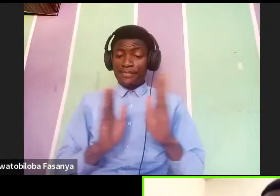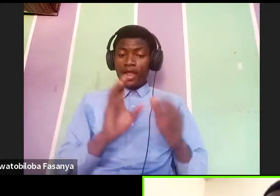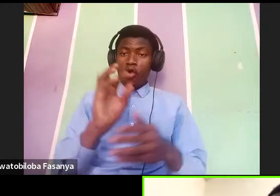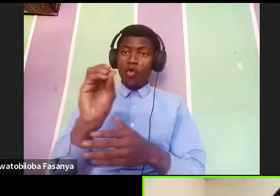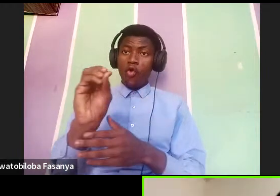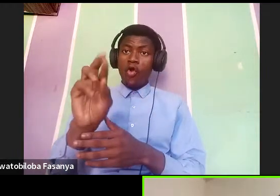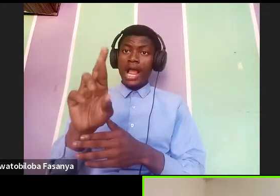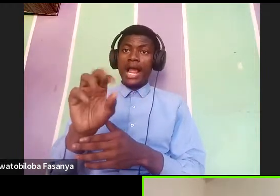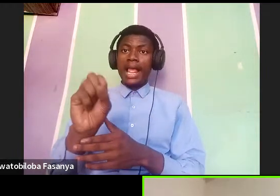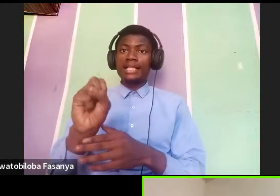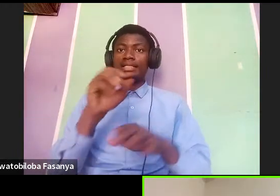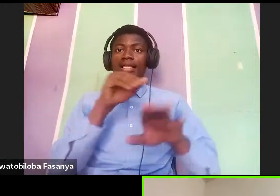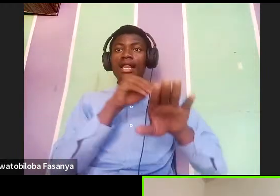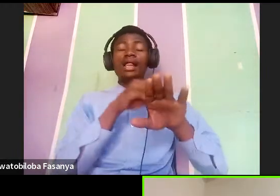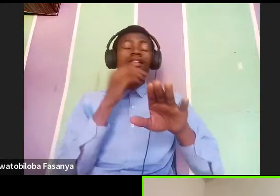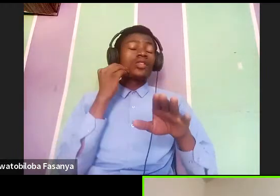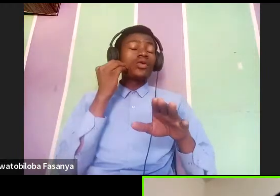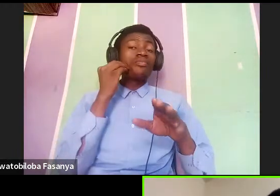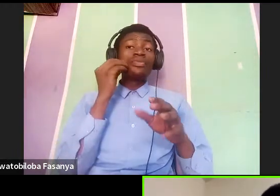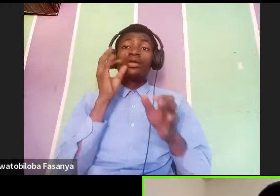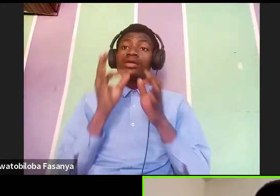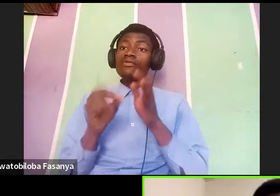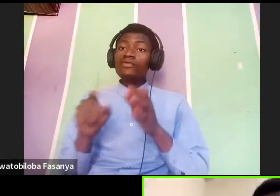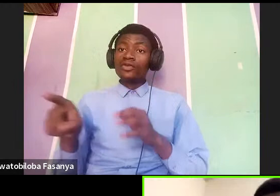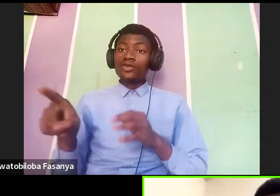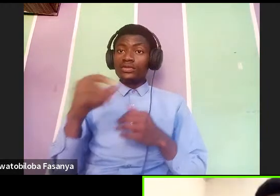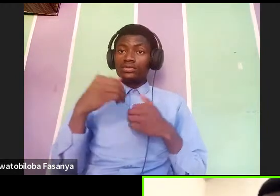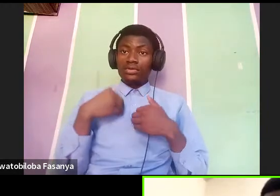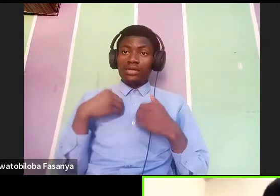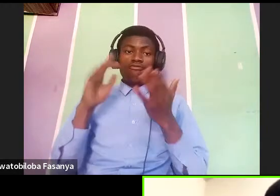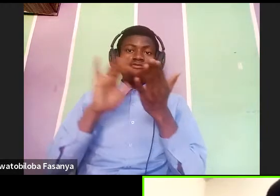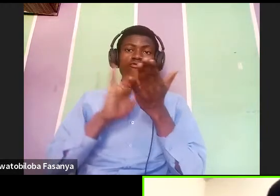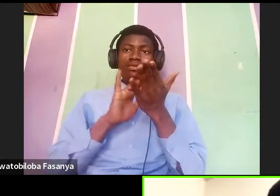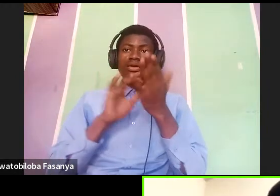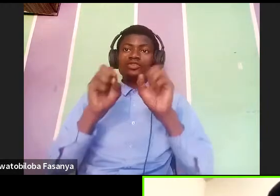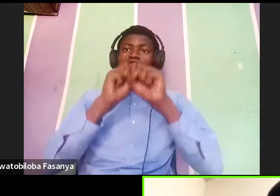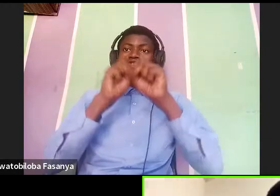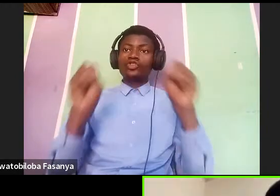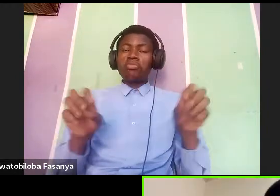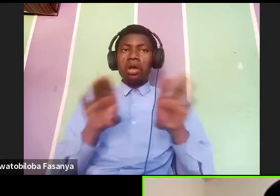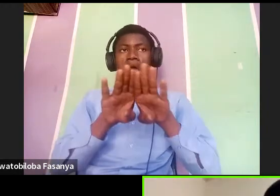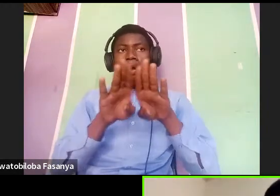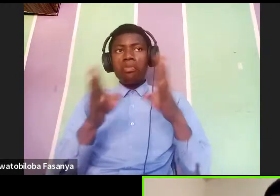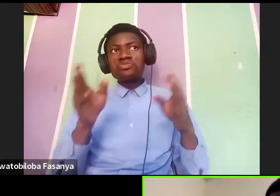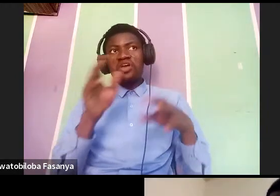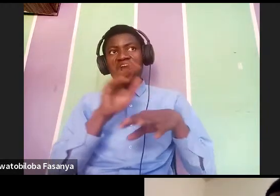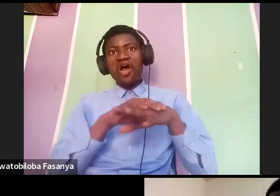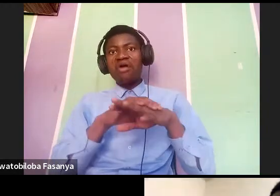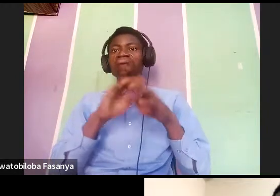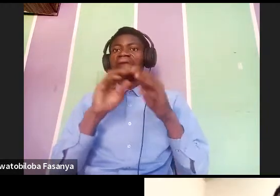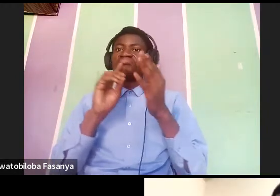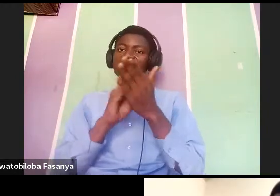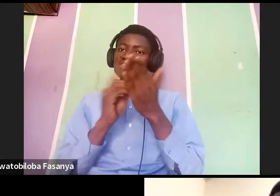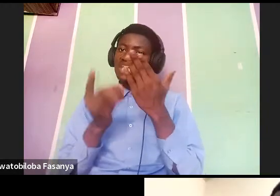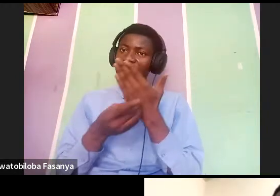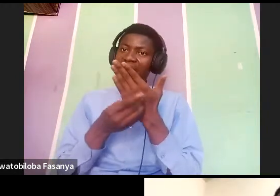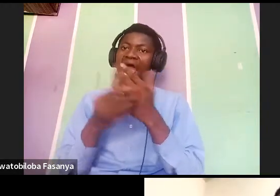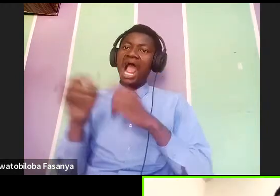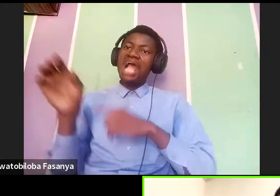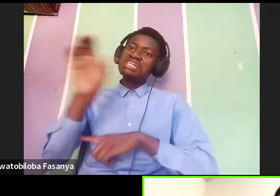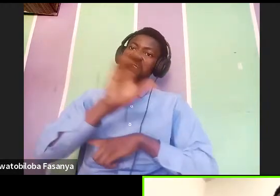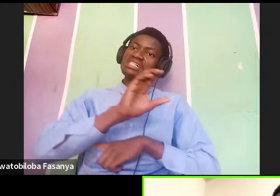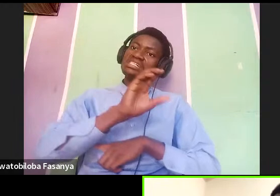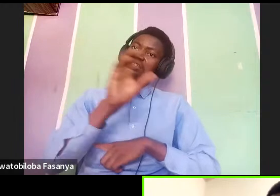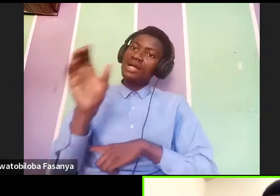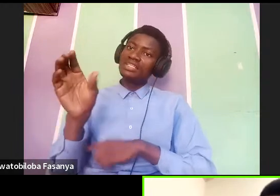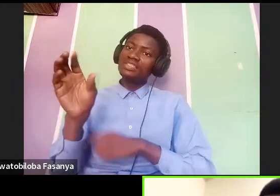if you have a pharmacy open on that day, please feel free, go ahead, go get it. It does help you replace things like